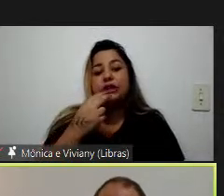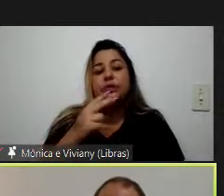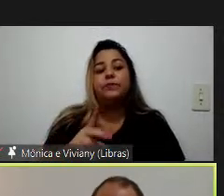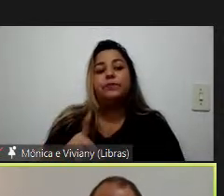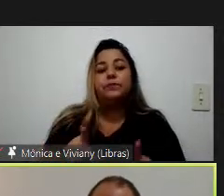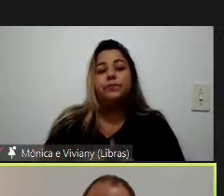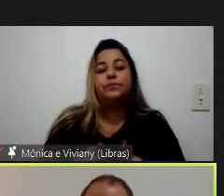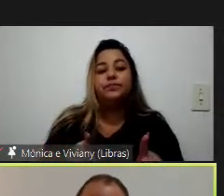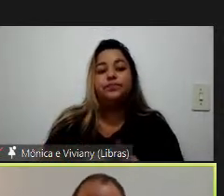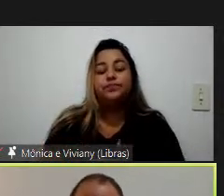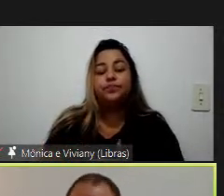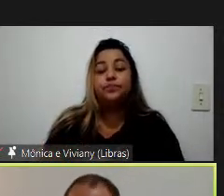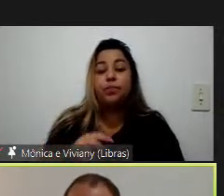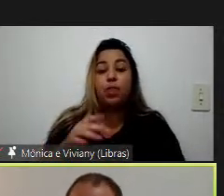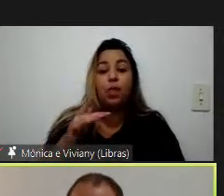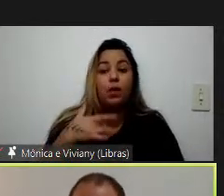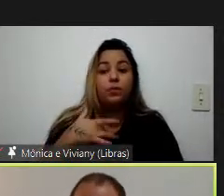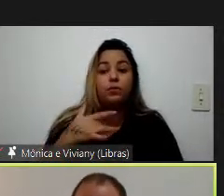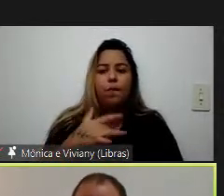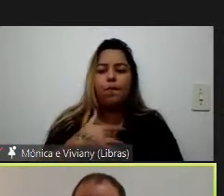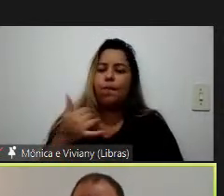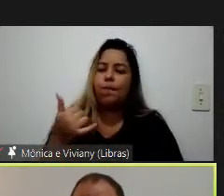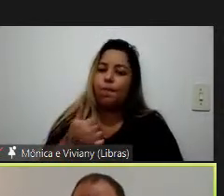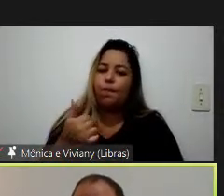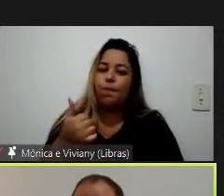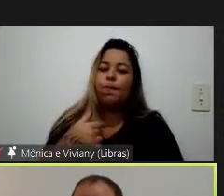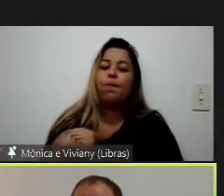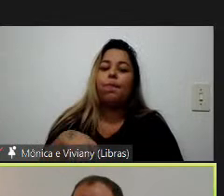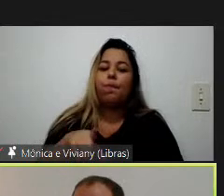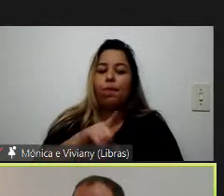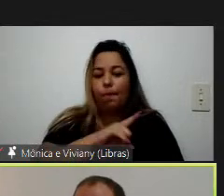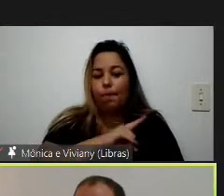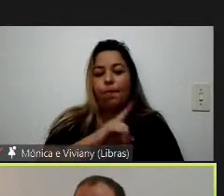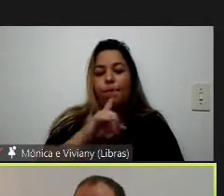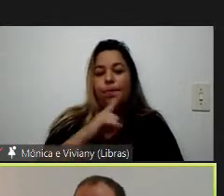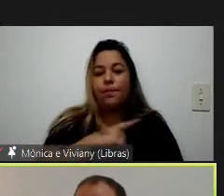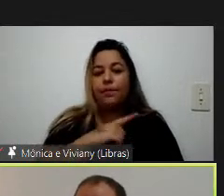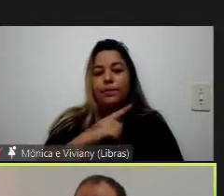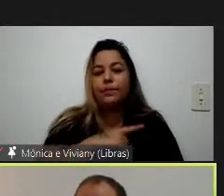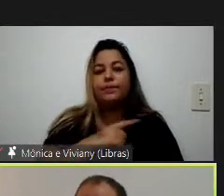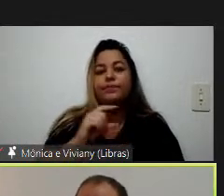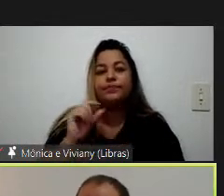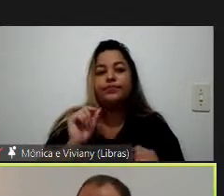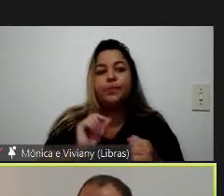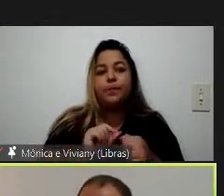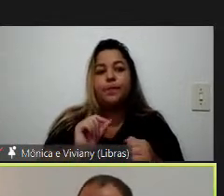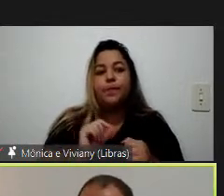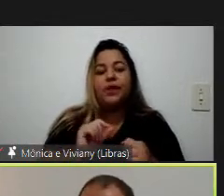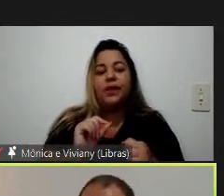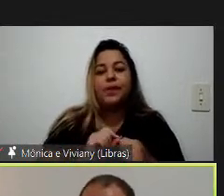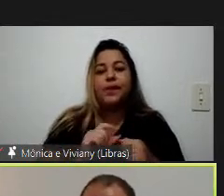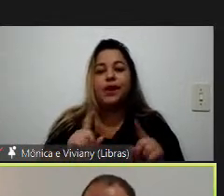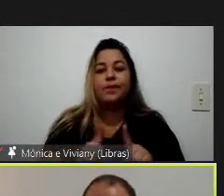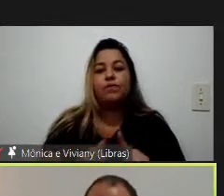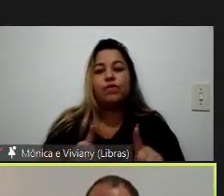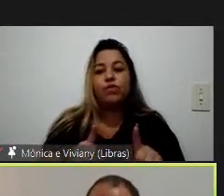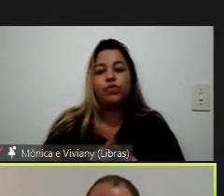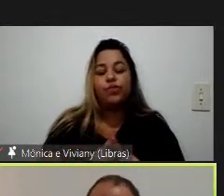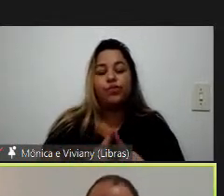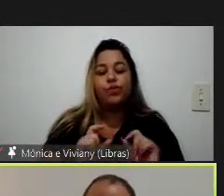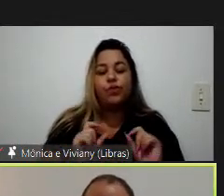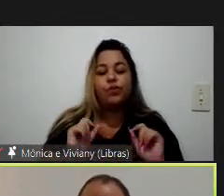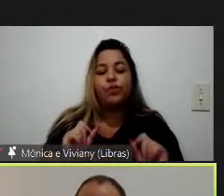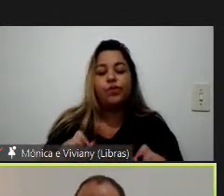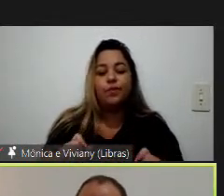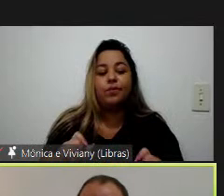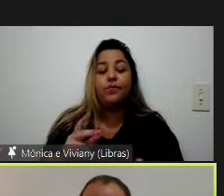as follows. Firstly, bridging narratives between discourses on nutrition in primary care. I will explain shortly what